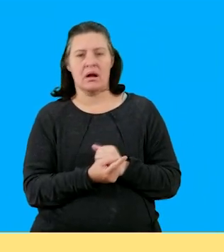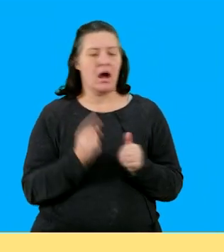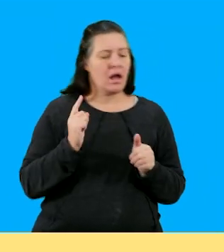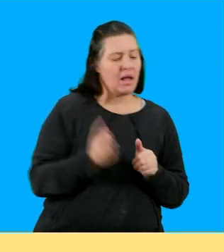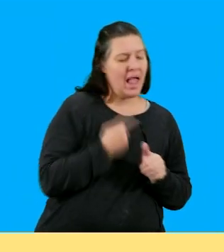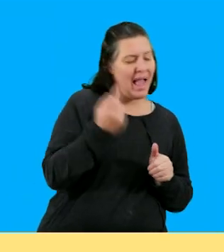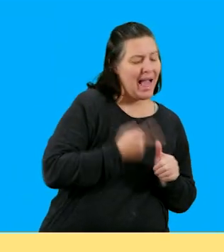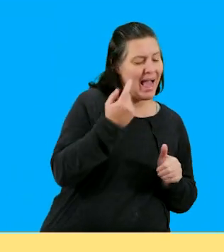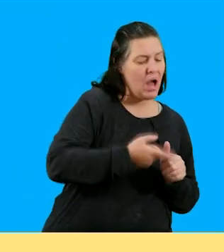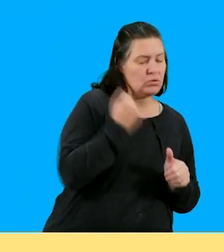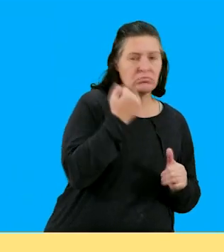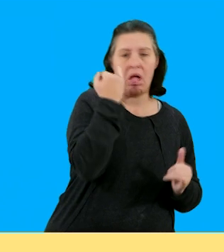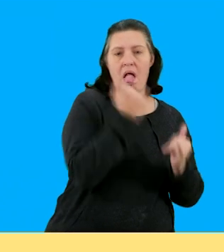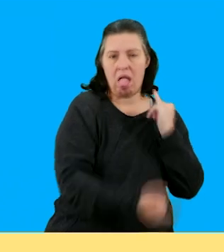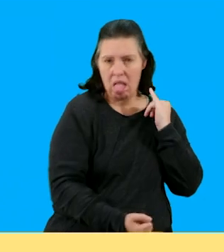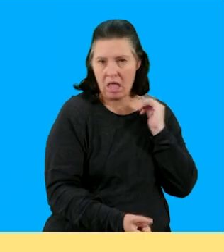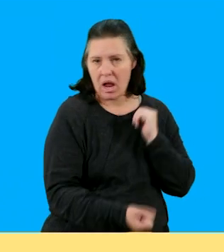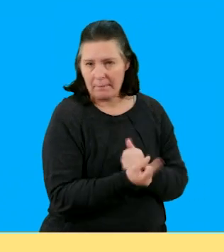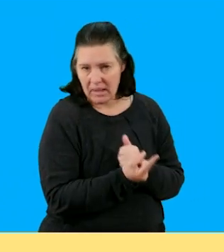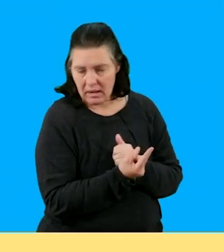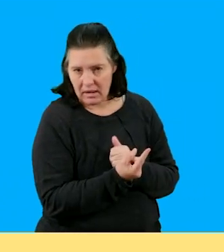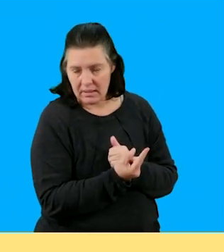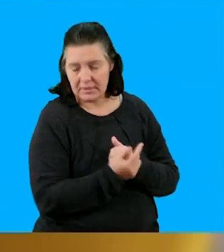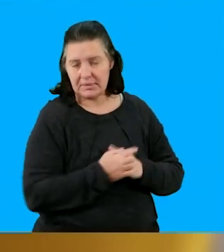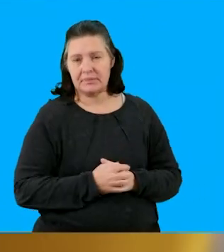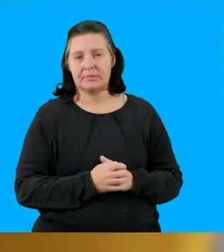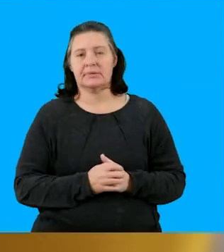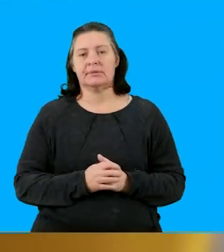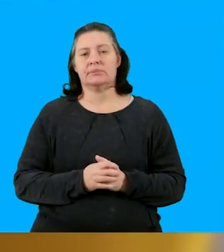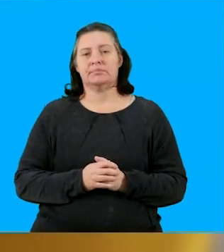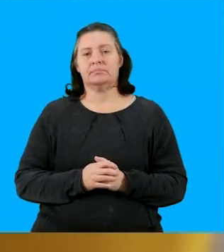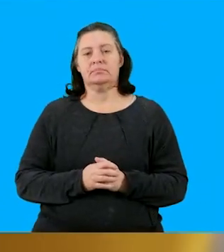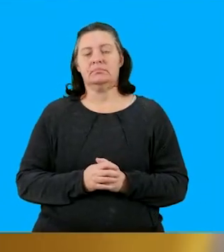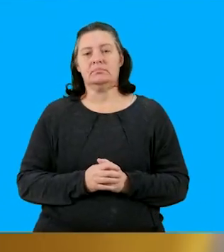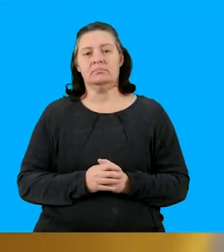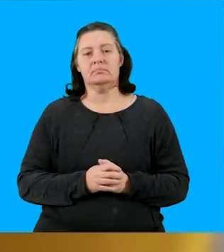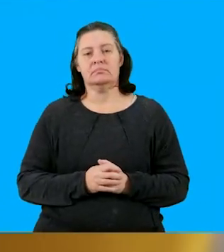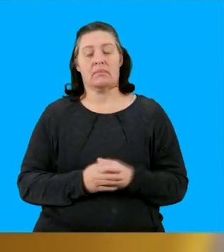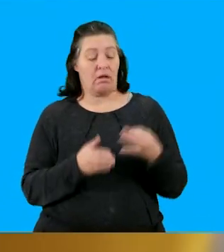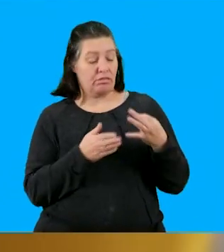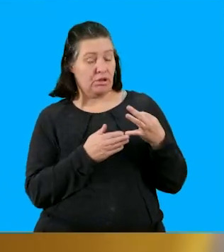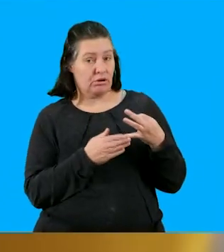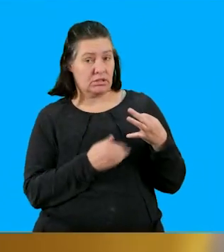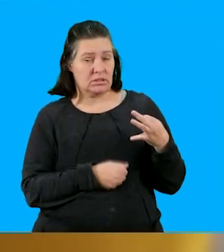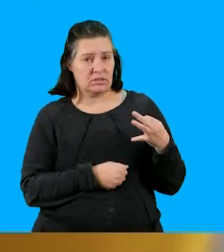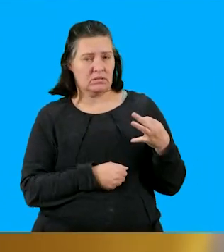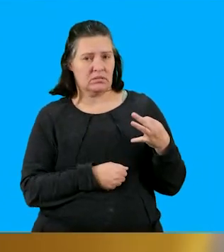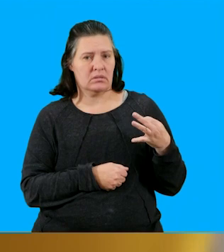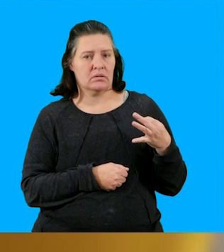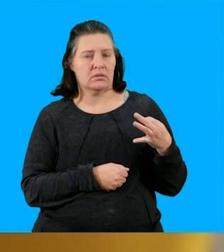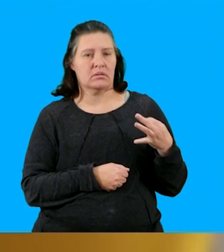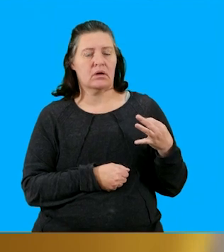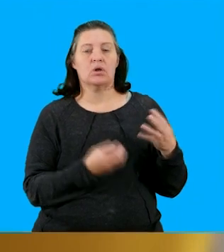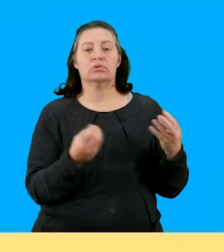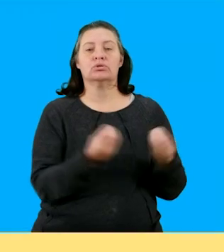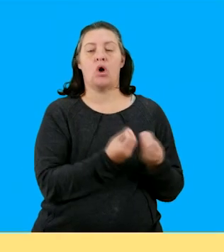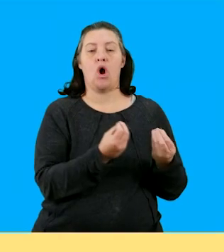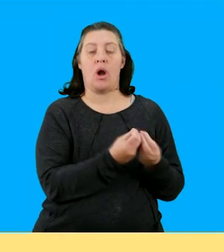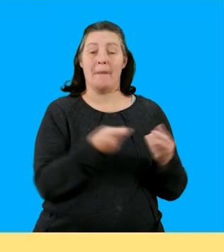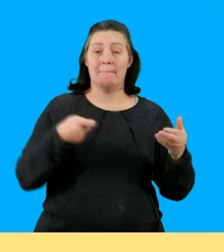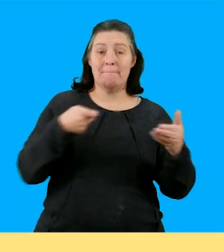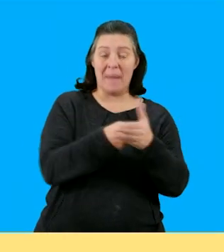trading stock, we will have to do what we call a physical stock count. This is when we individually